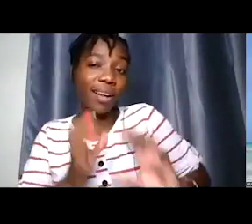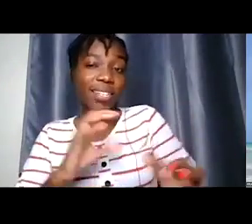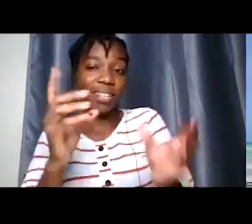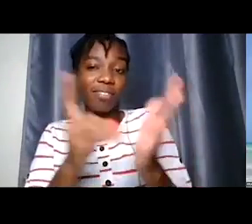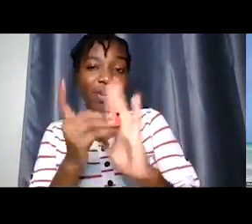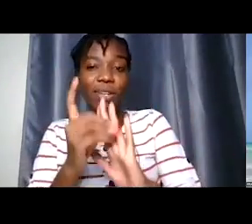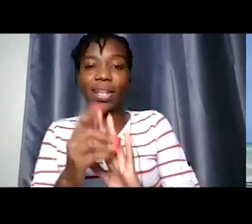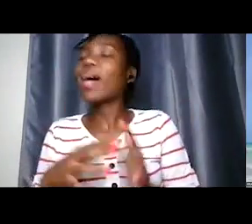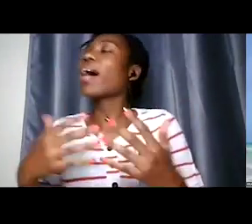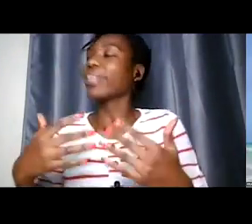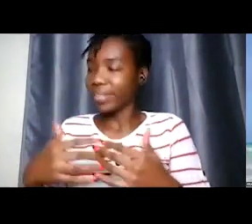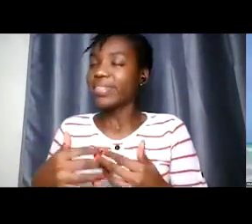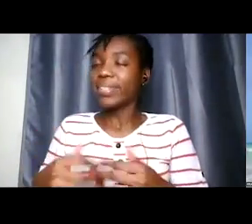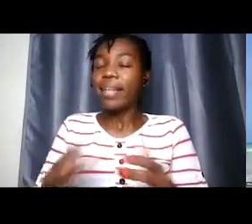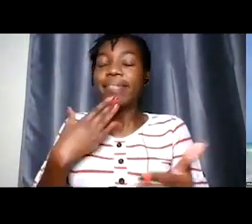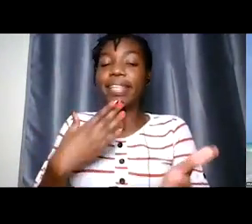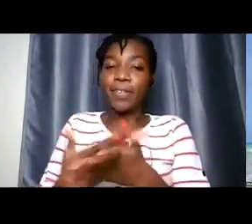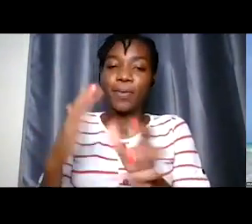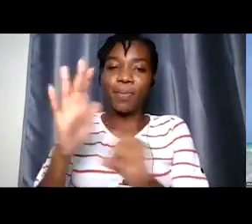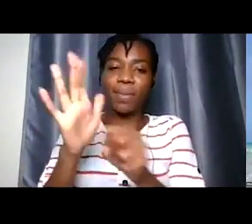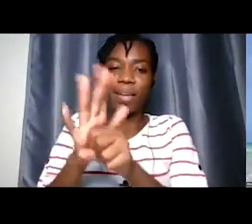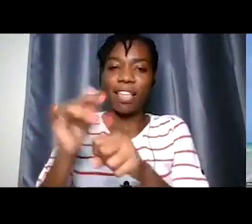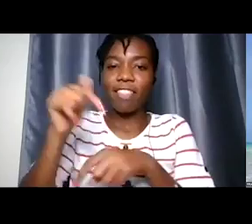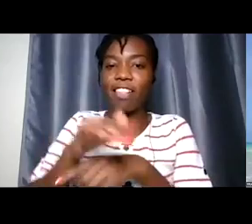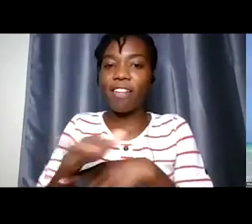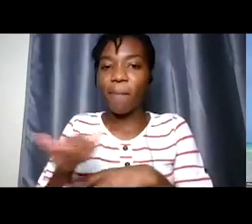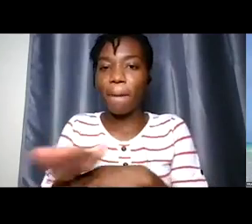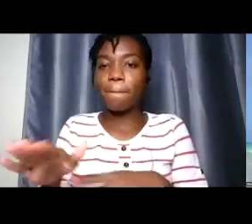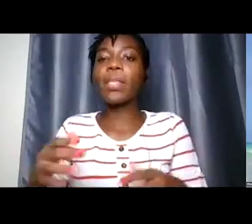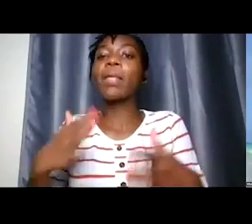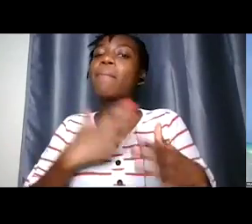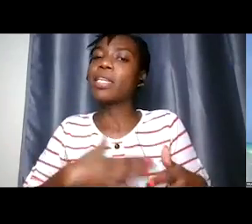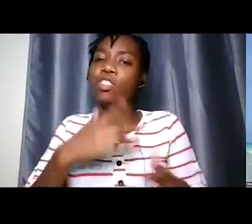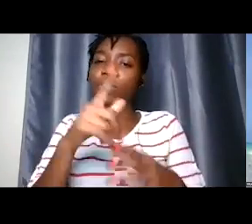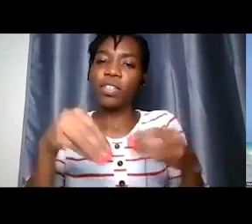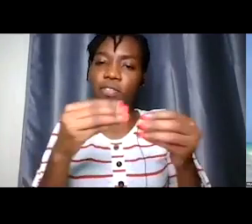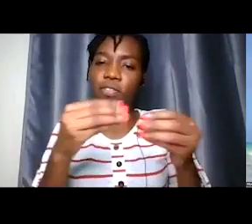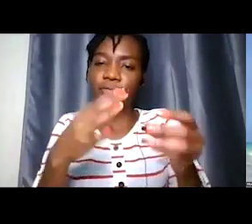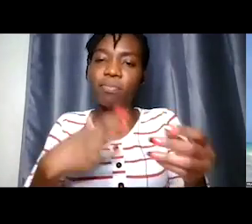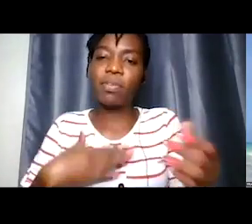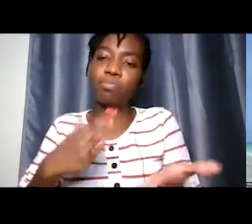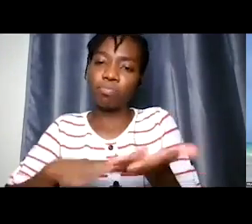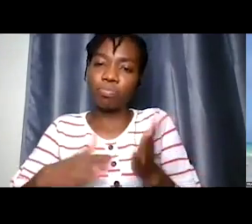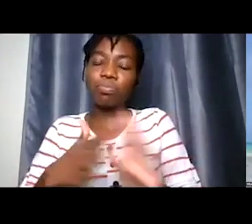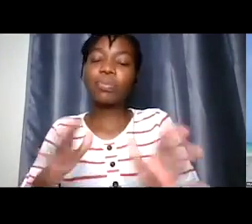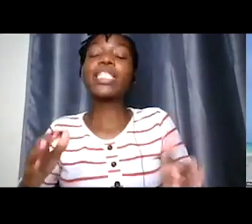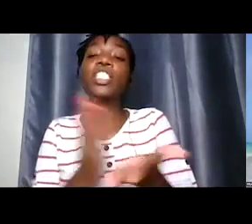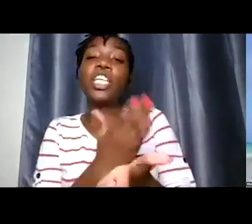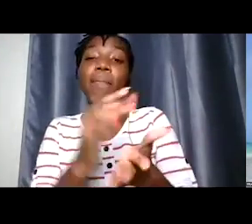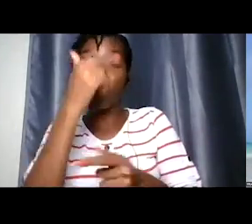you very much for giving me an opportunity, and please give me permission to share because it says I'm disabled.